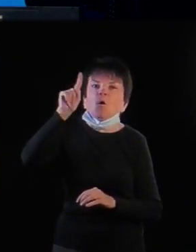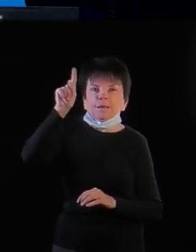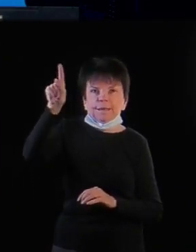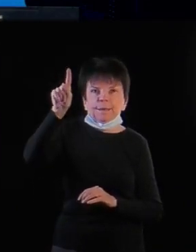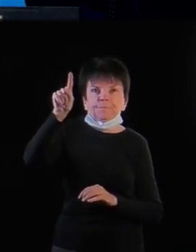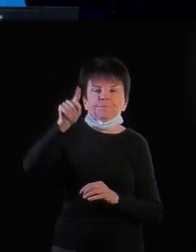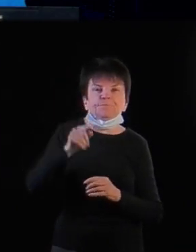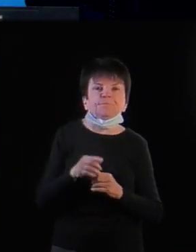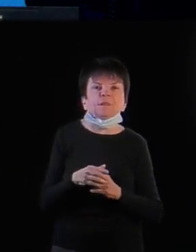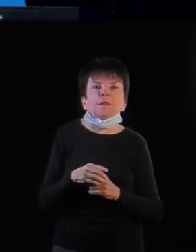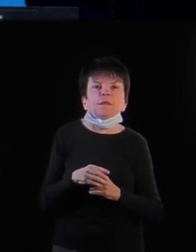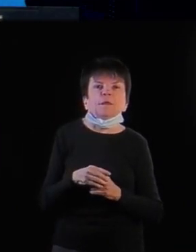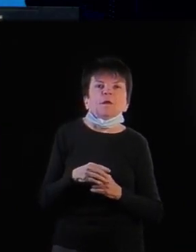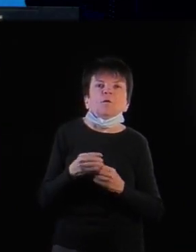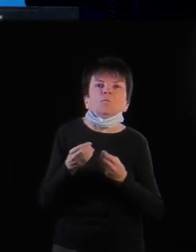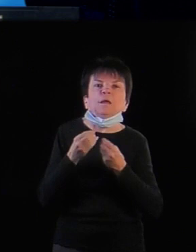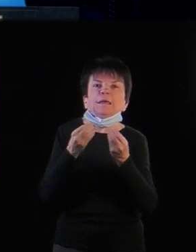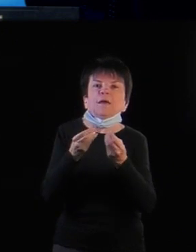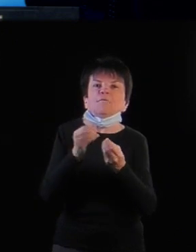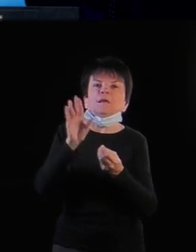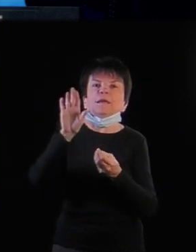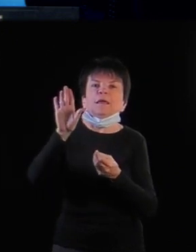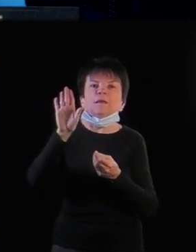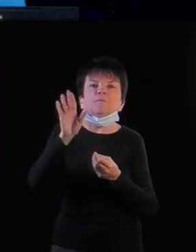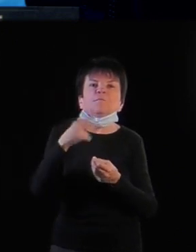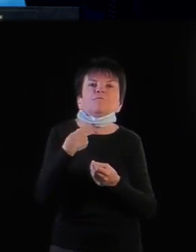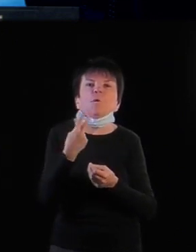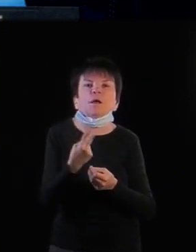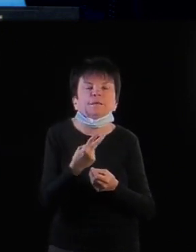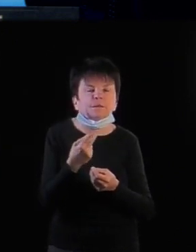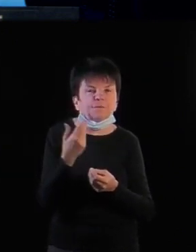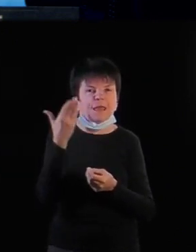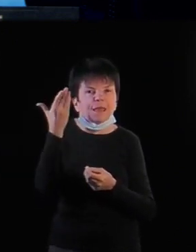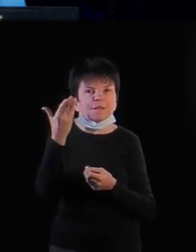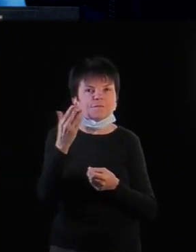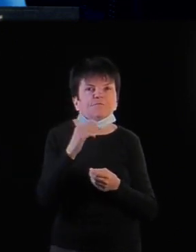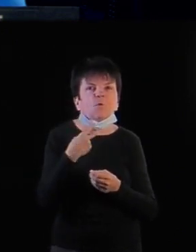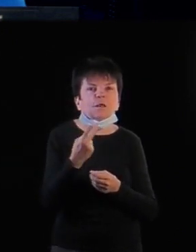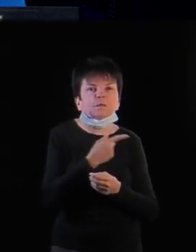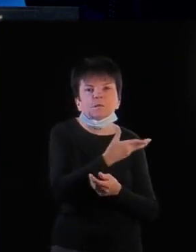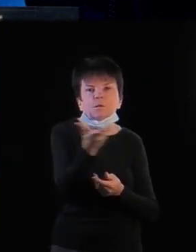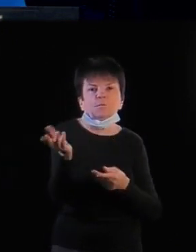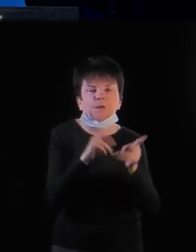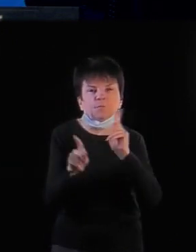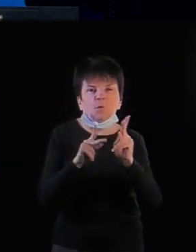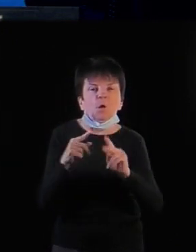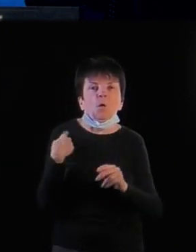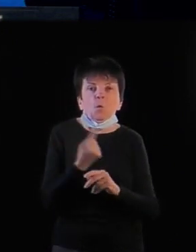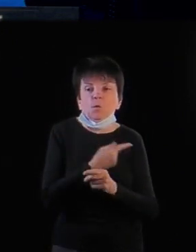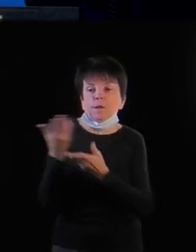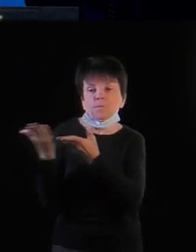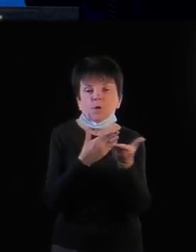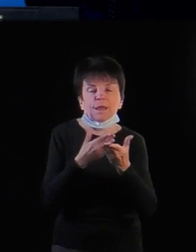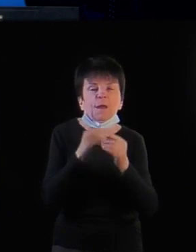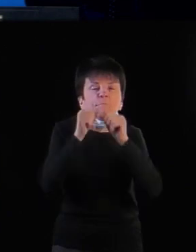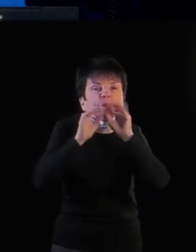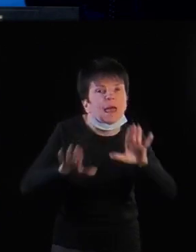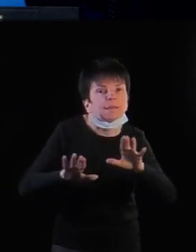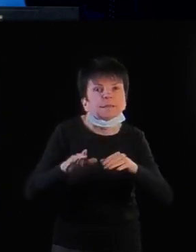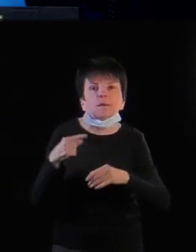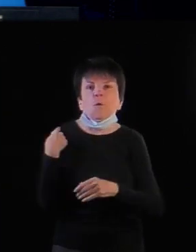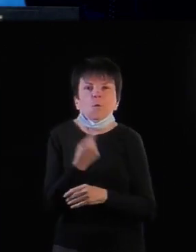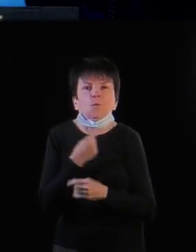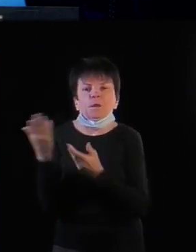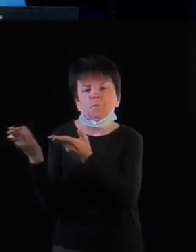words that bring life and bring encouragement and bring blessing and bring favor and bring God's Holy Spirit into